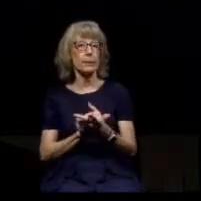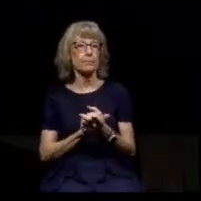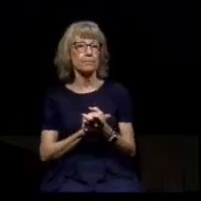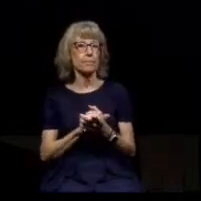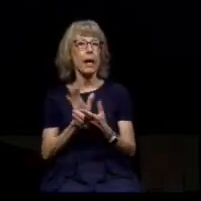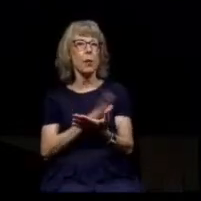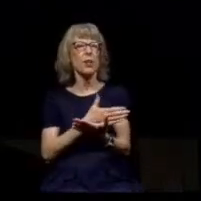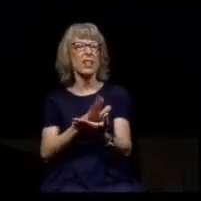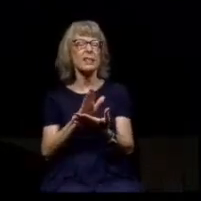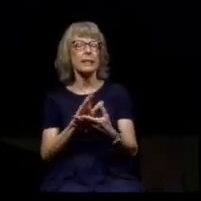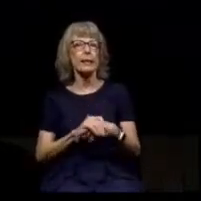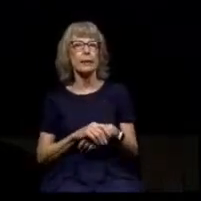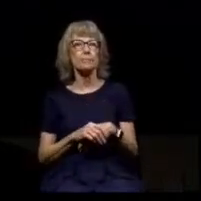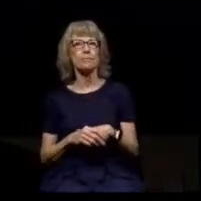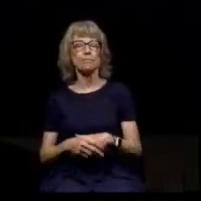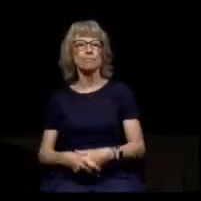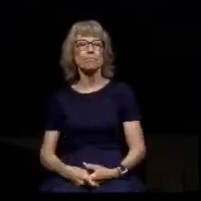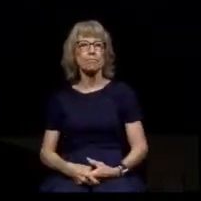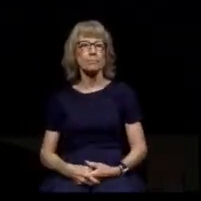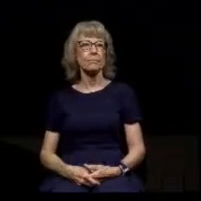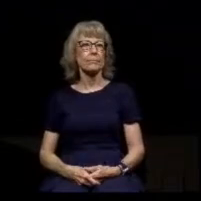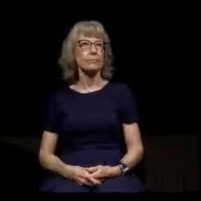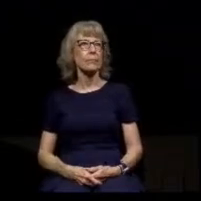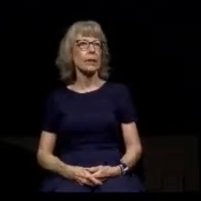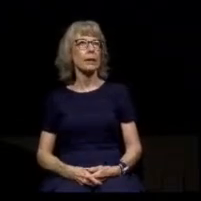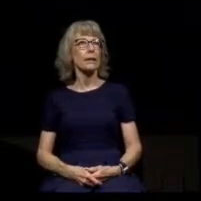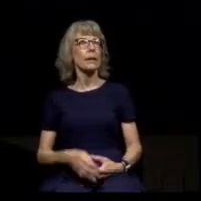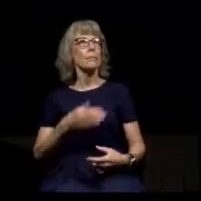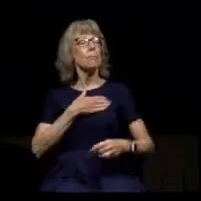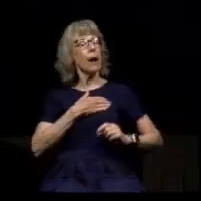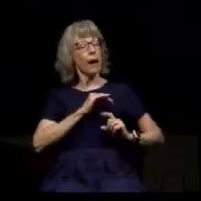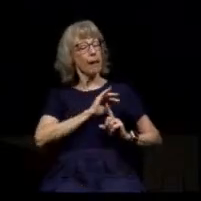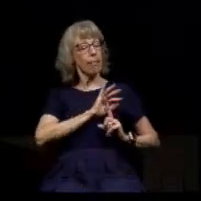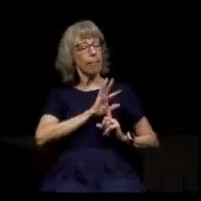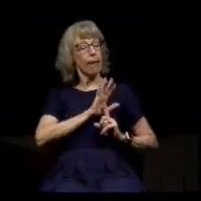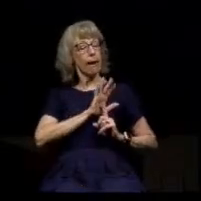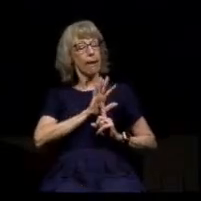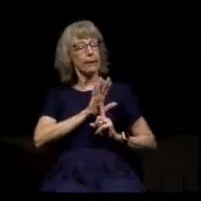We're going to sing it one more time. This little